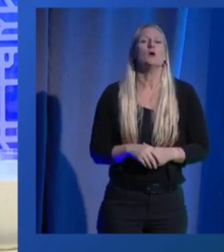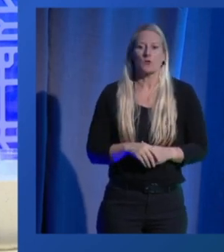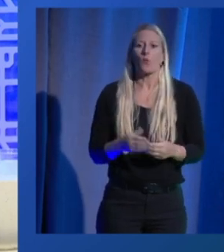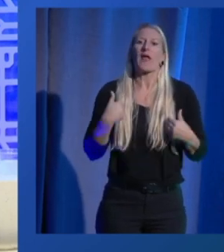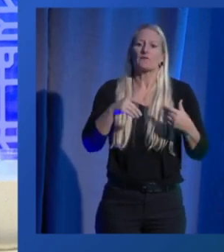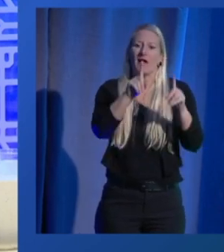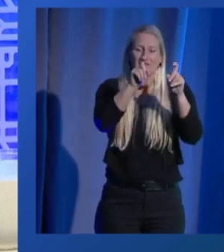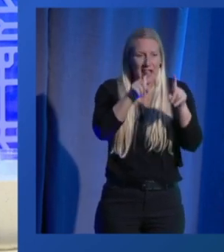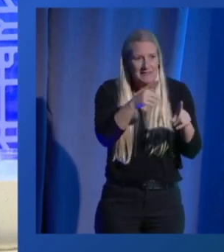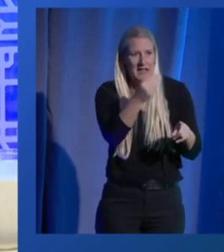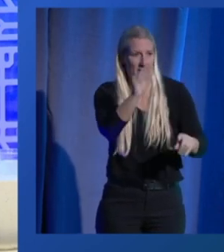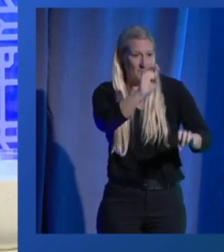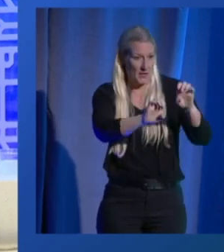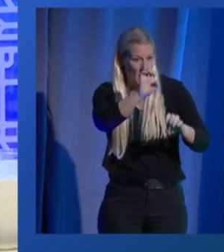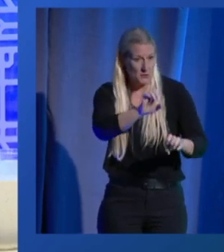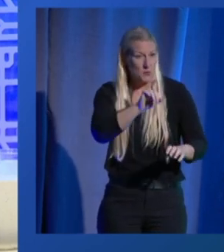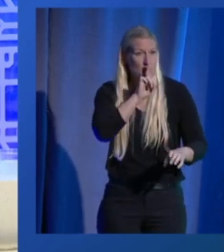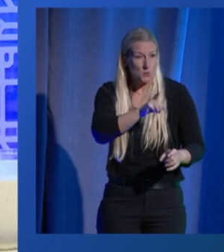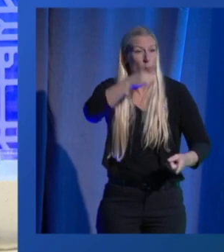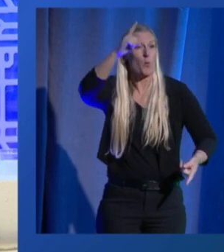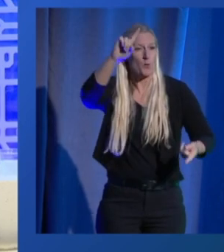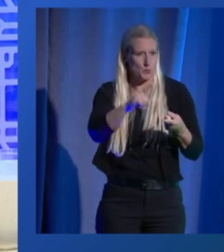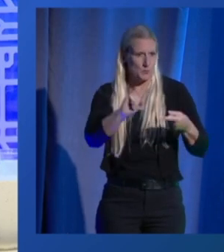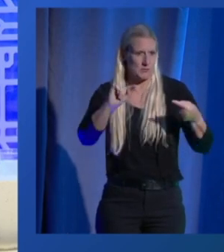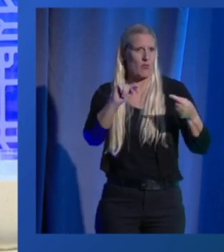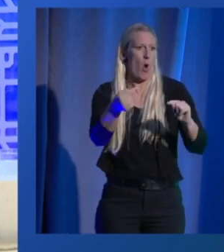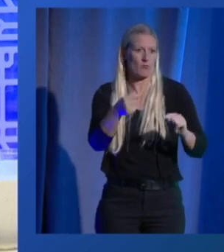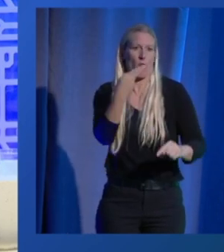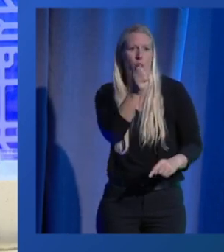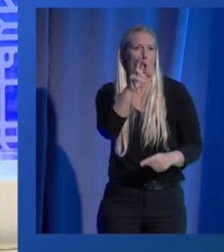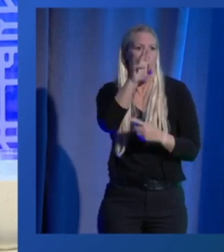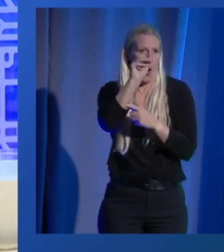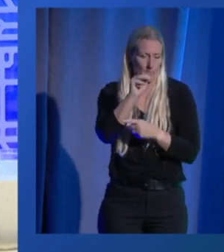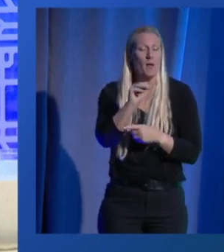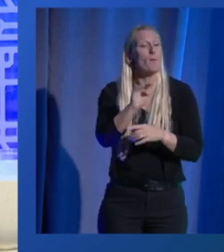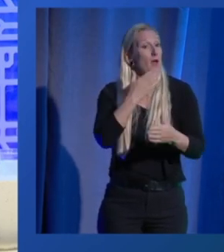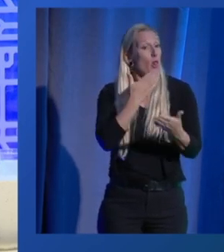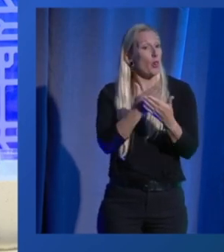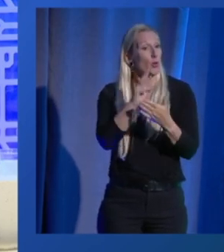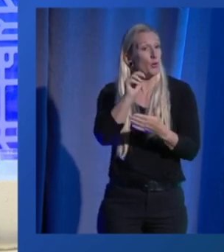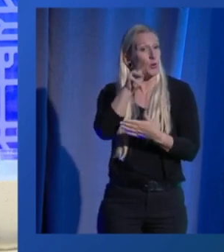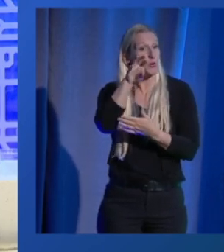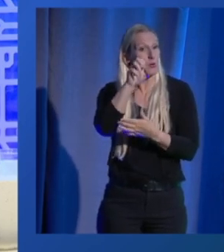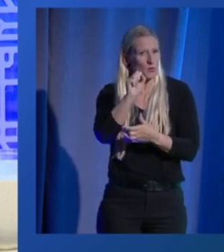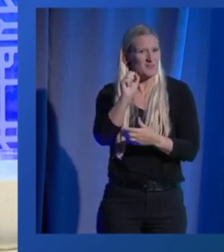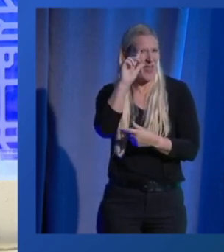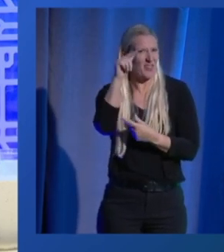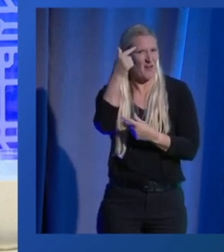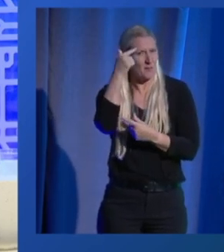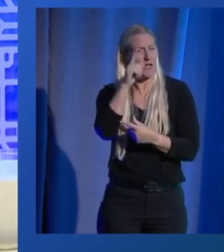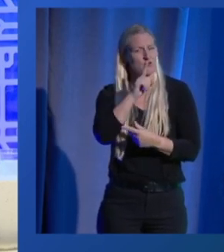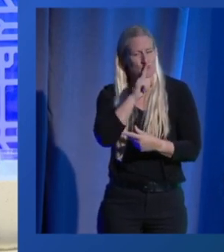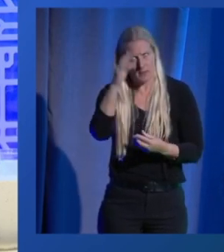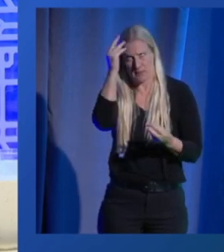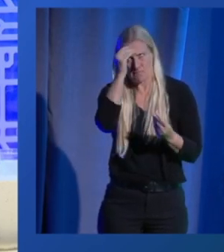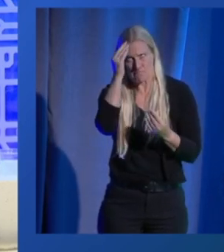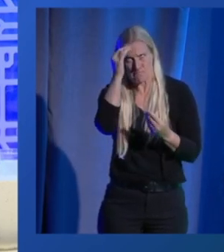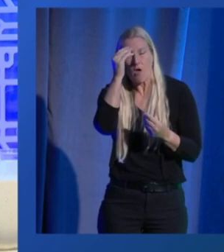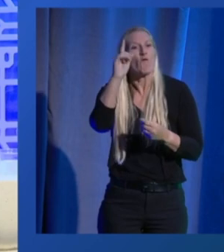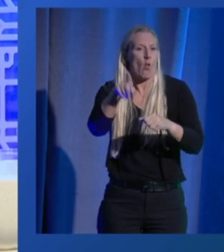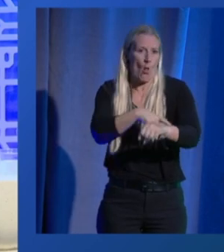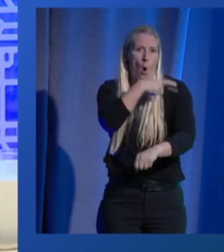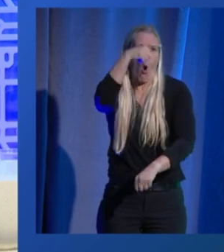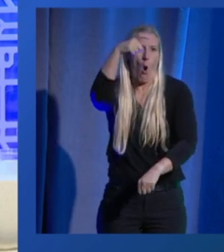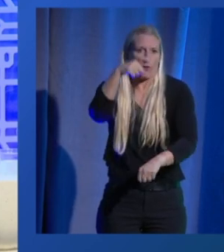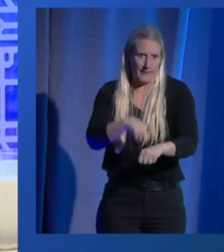evaluation to confirm that we're reducing the Harms in them the good news is the government has been thinking about this for longer than we can imagine uh the dod's